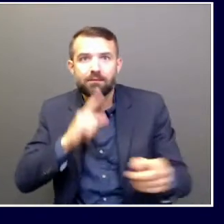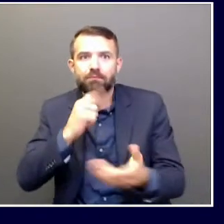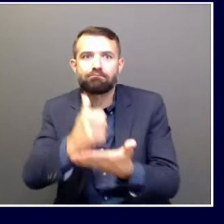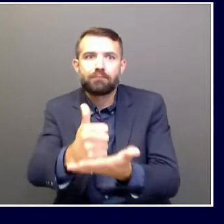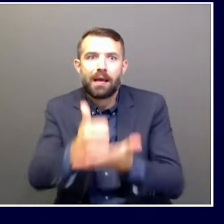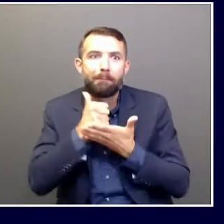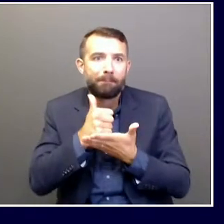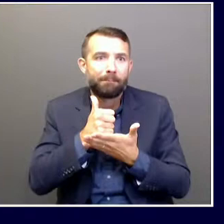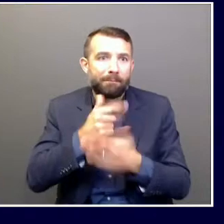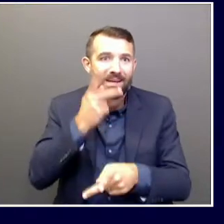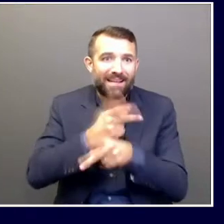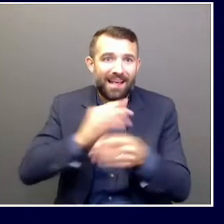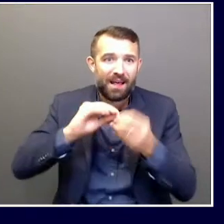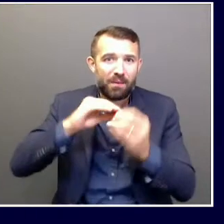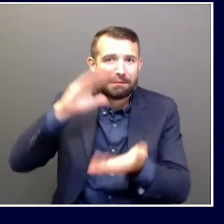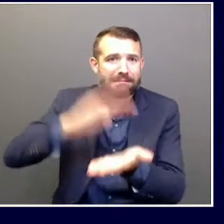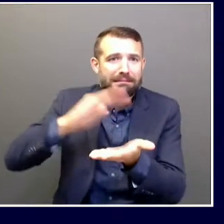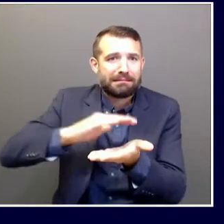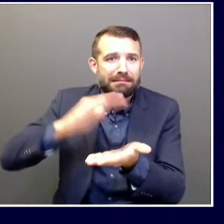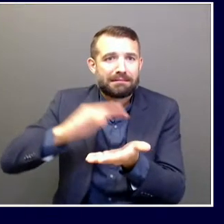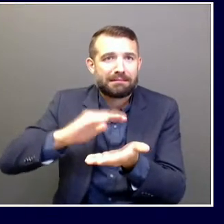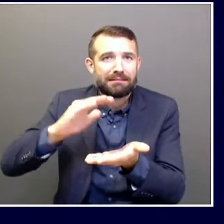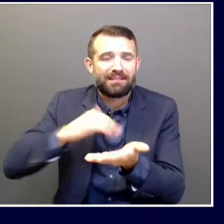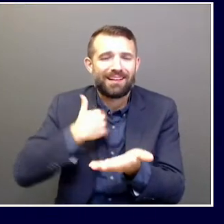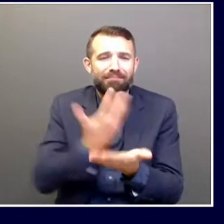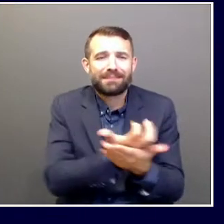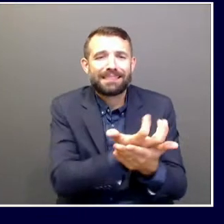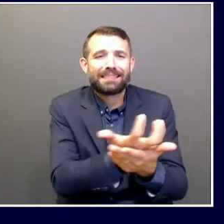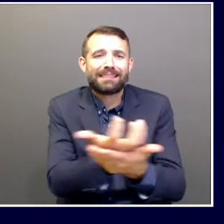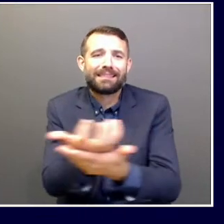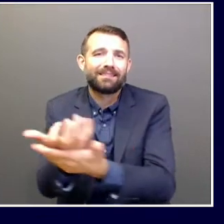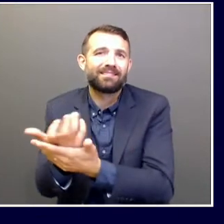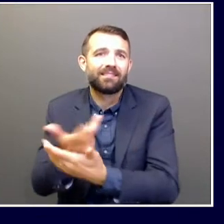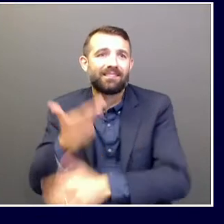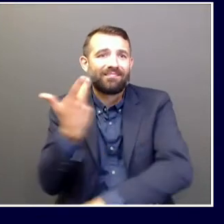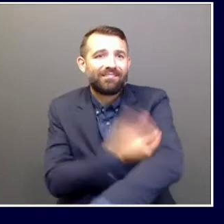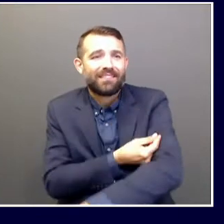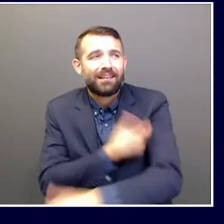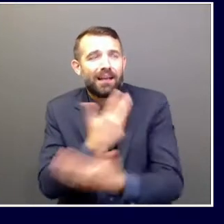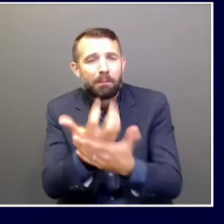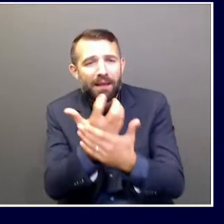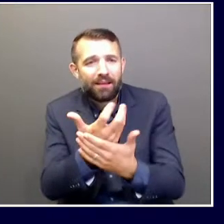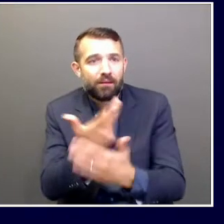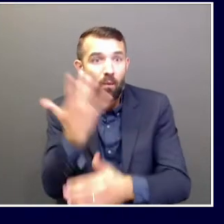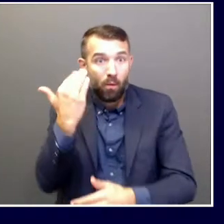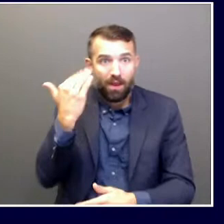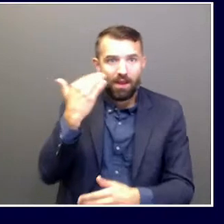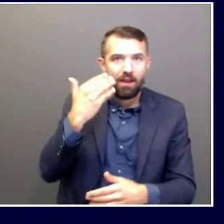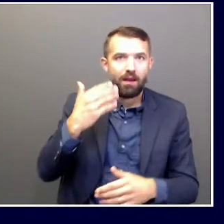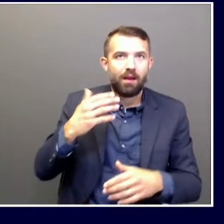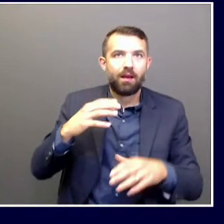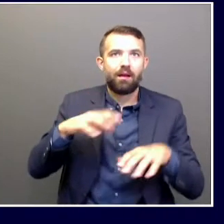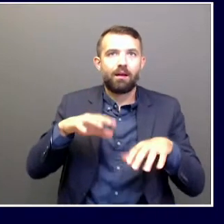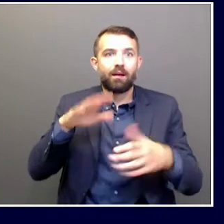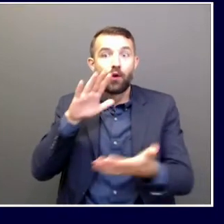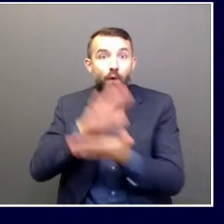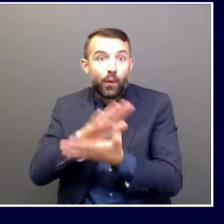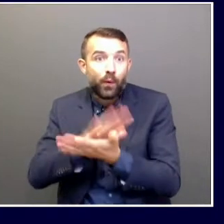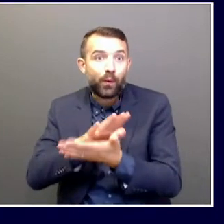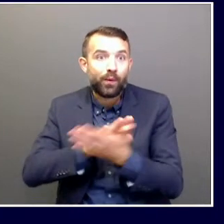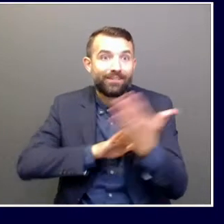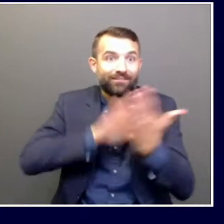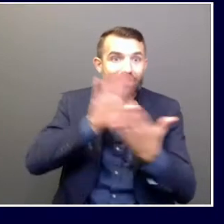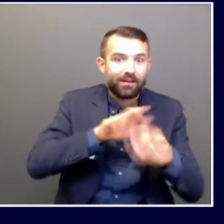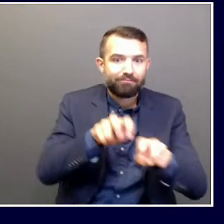live our lives again, to let us open our classrooms again, to let our economy thrive again, to let us return to